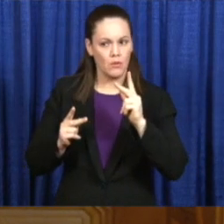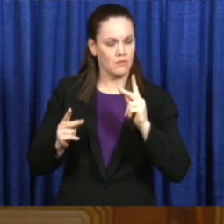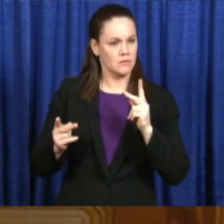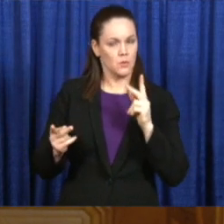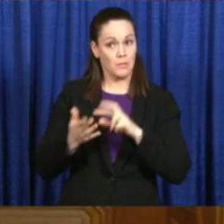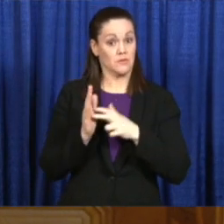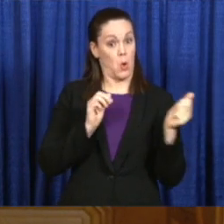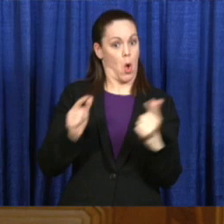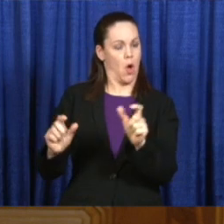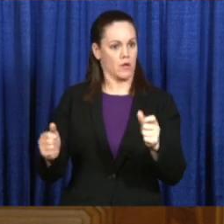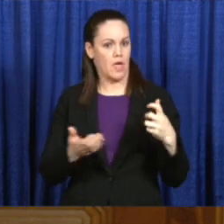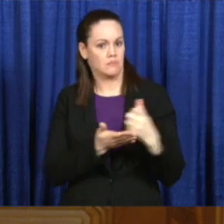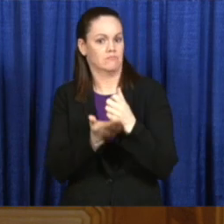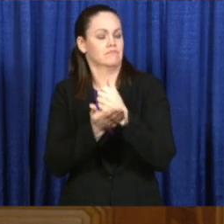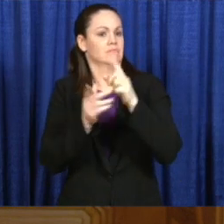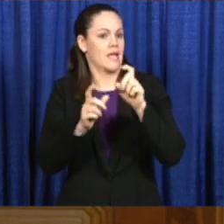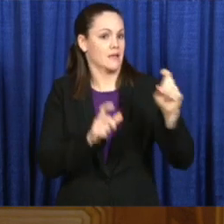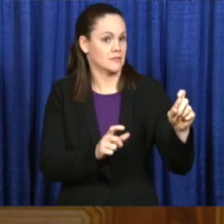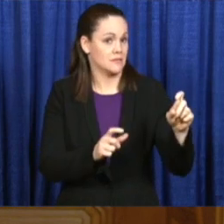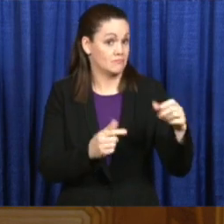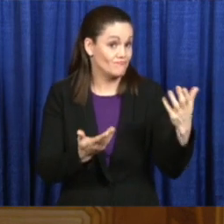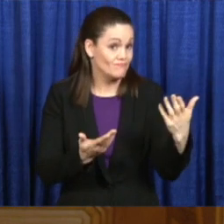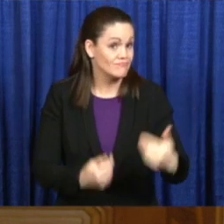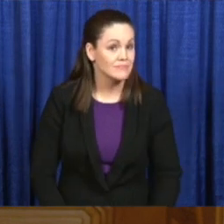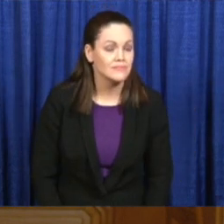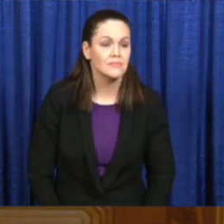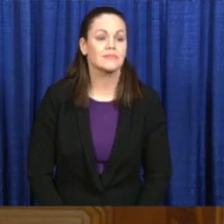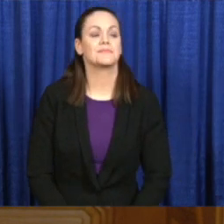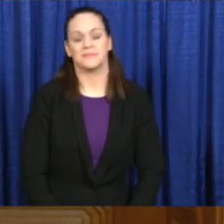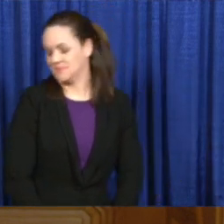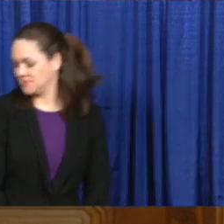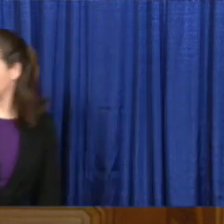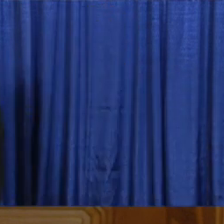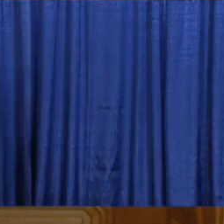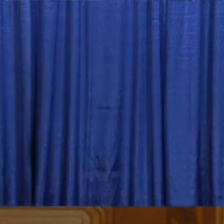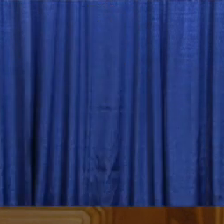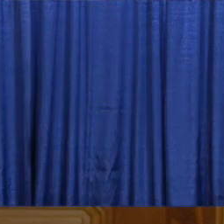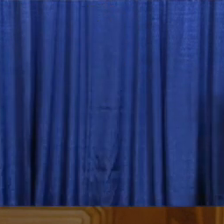one? Well, I'm going to let Dr. Acton answer that, but I'll start.